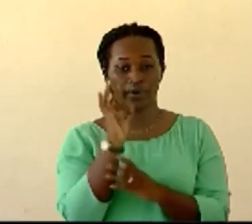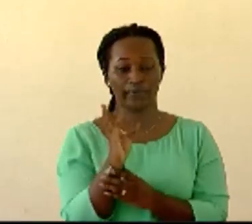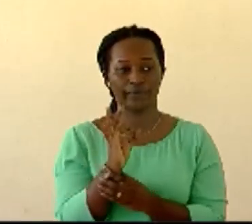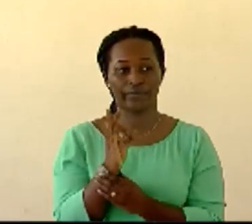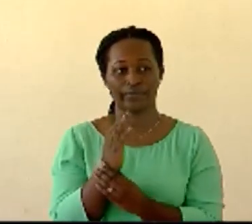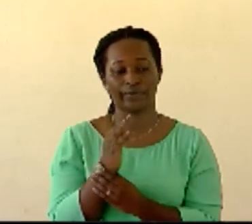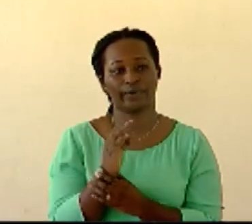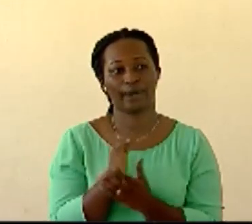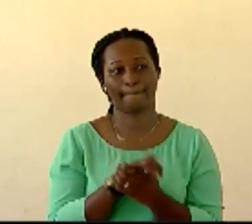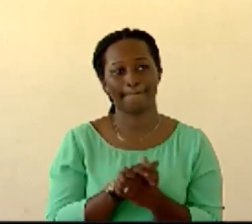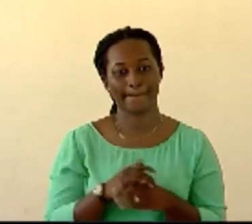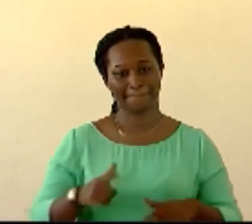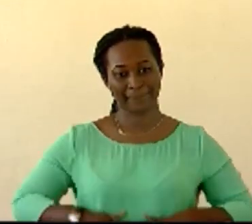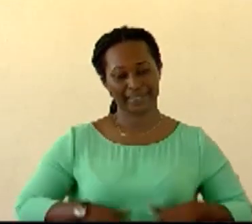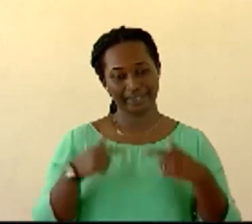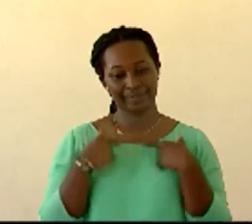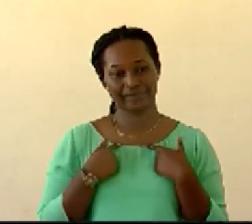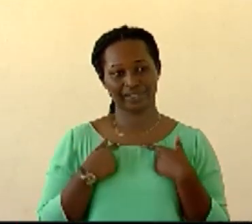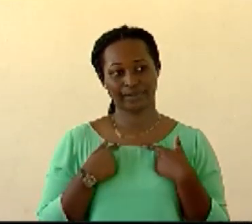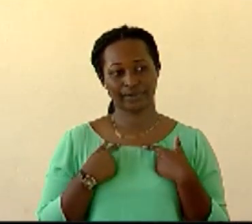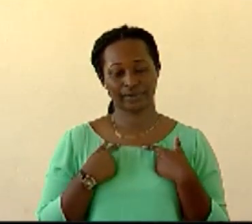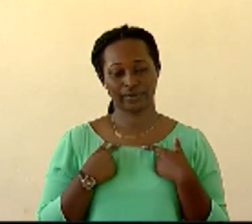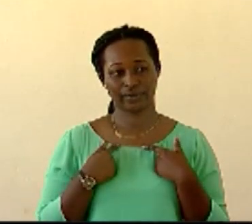of living